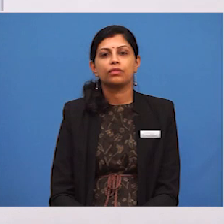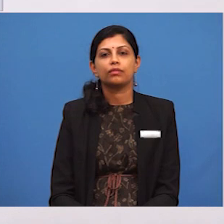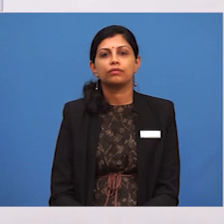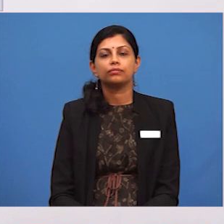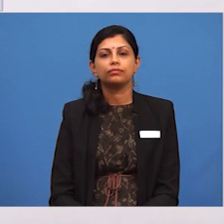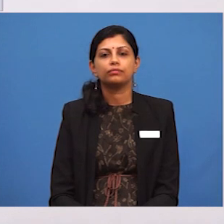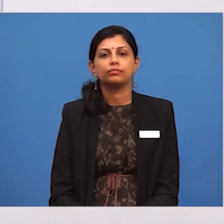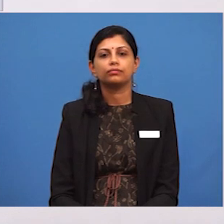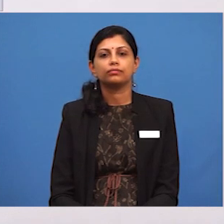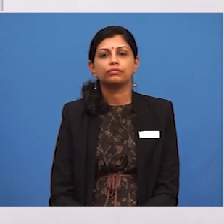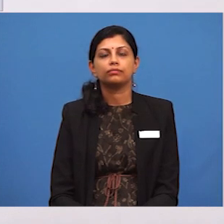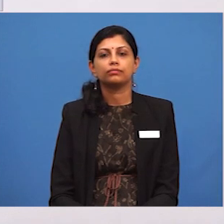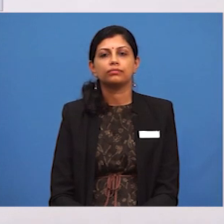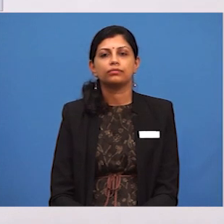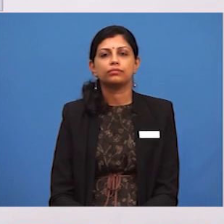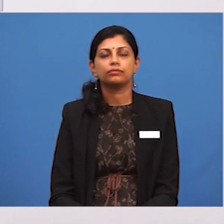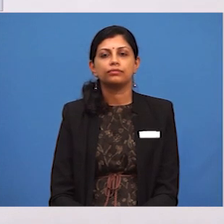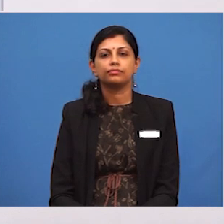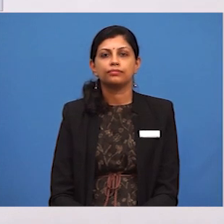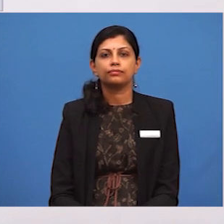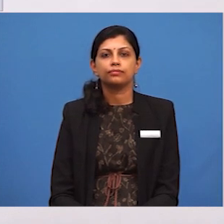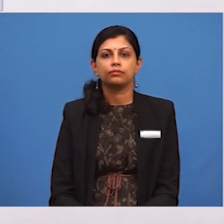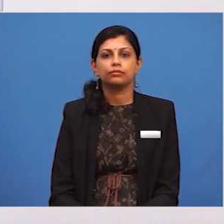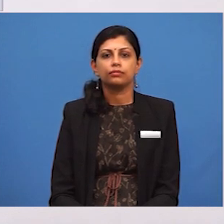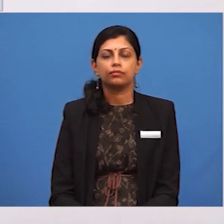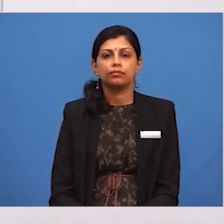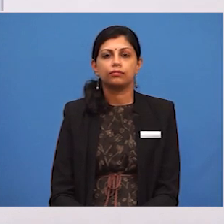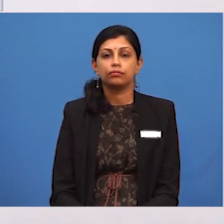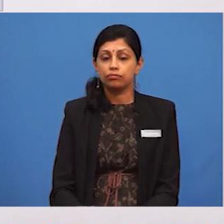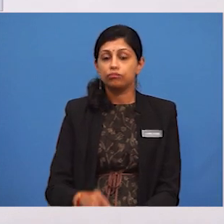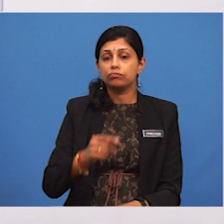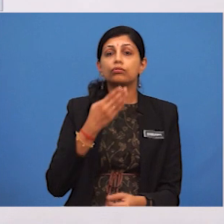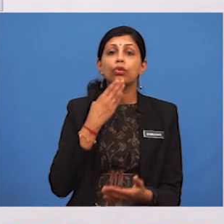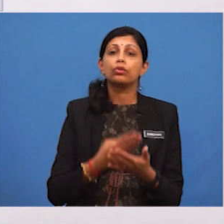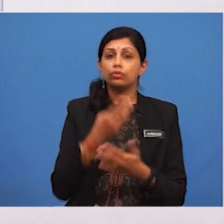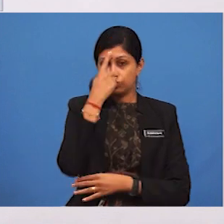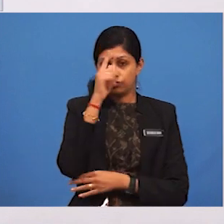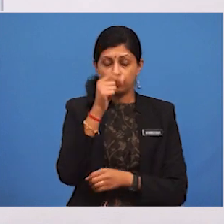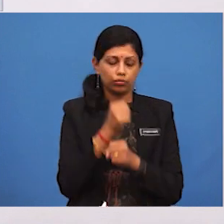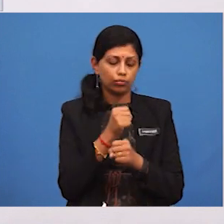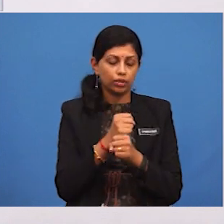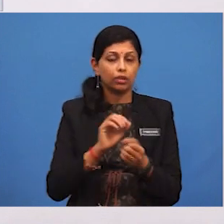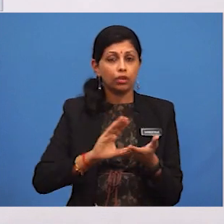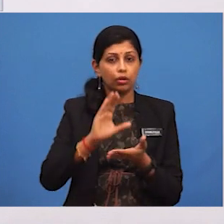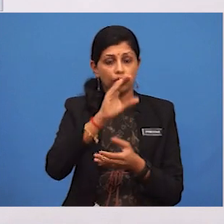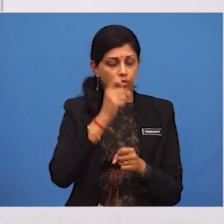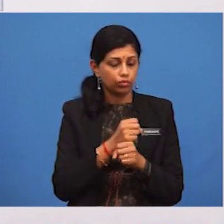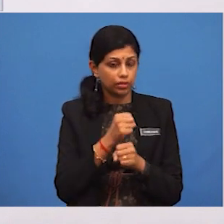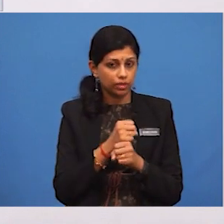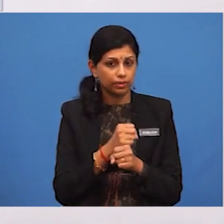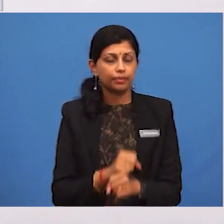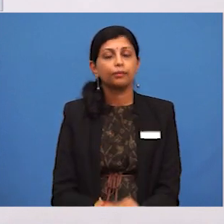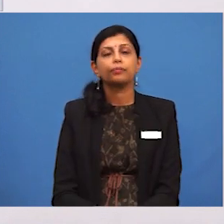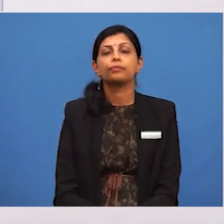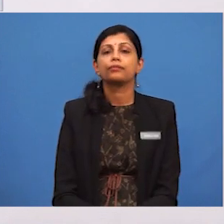college student, I bet you have many assignments to do, and if you have your own laptop,